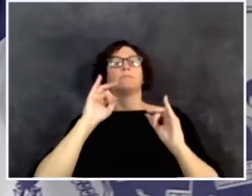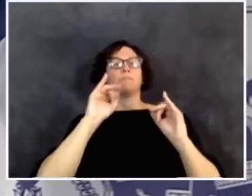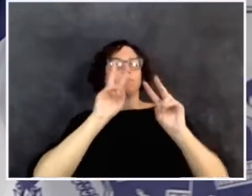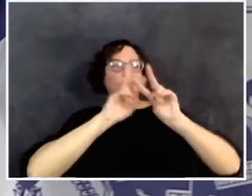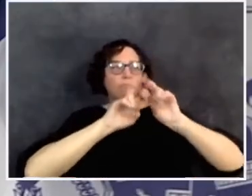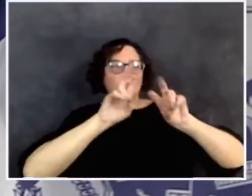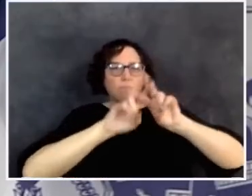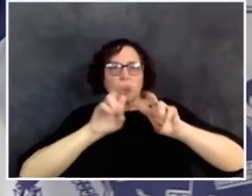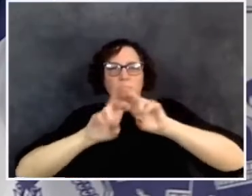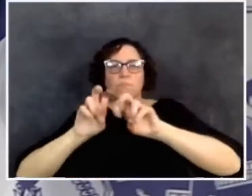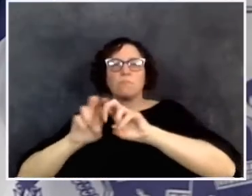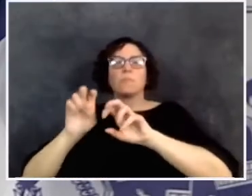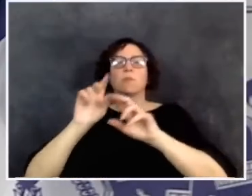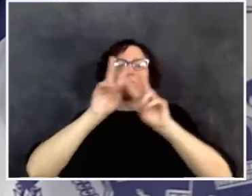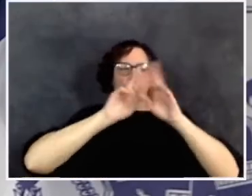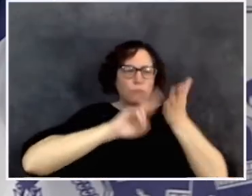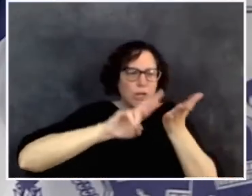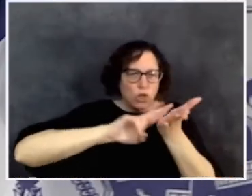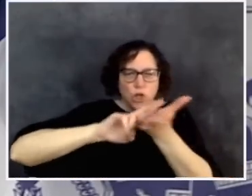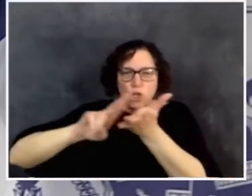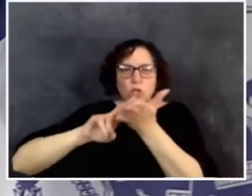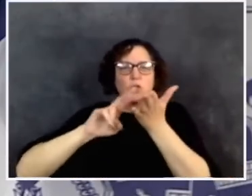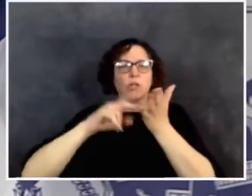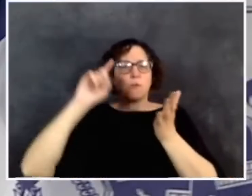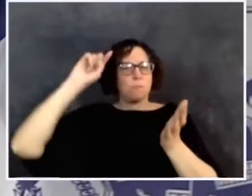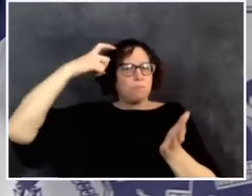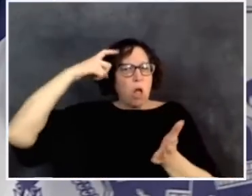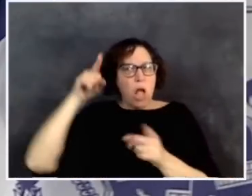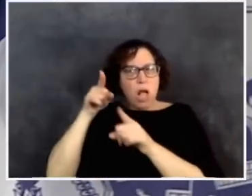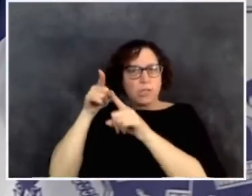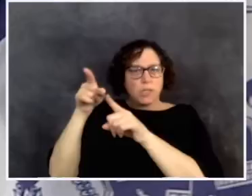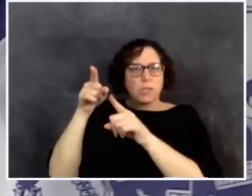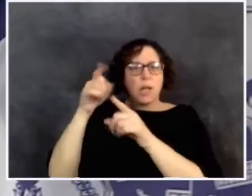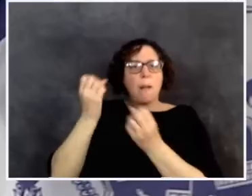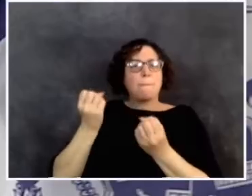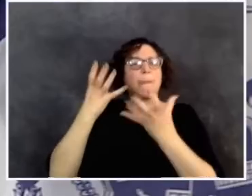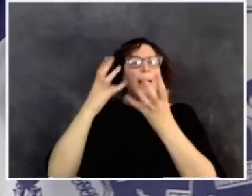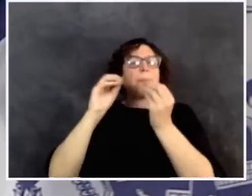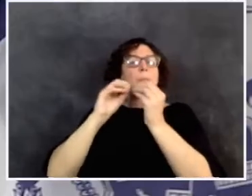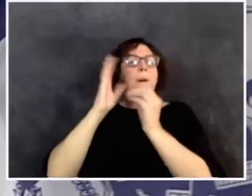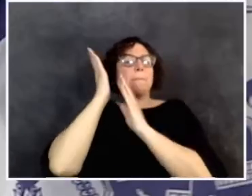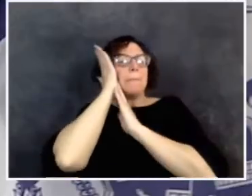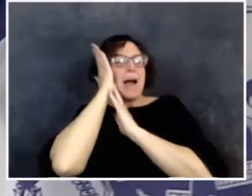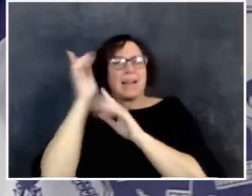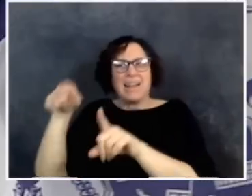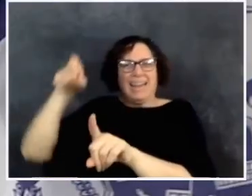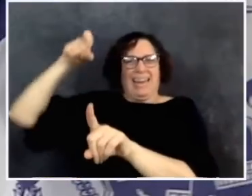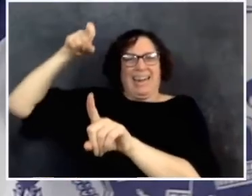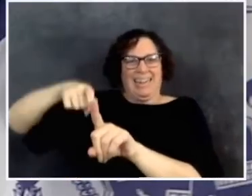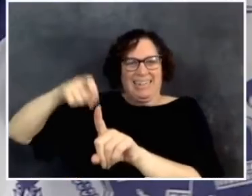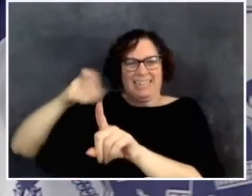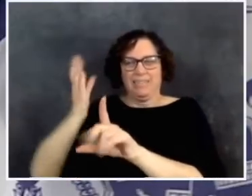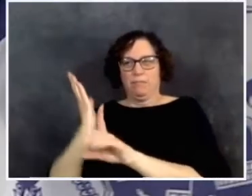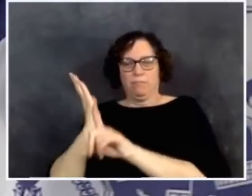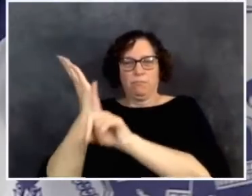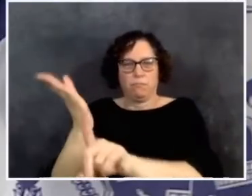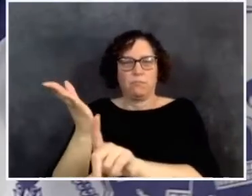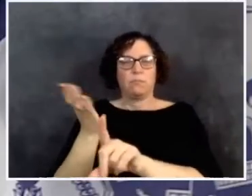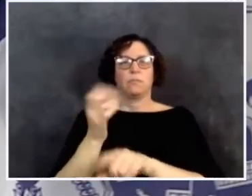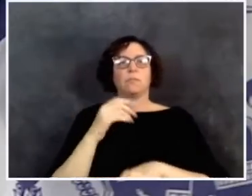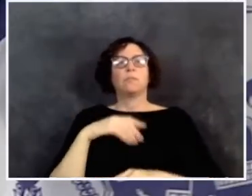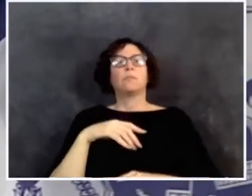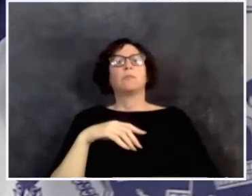Dr. Katz can speak to this in a moment, but the question is, have our hospitals, all of